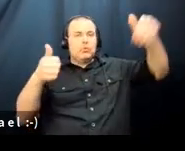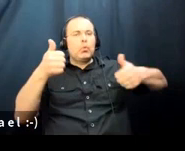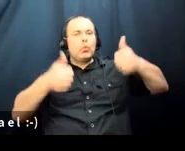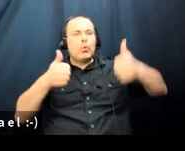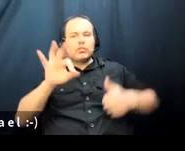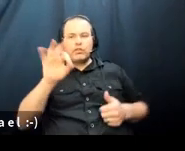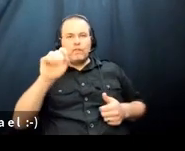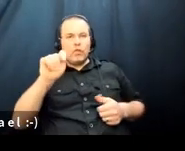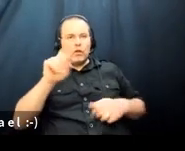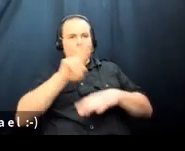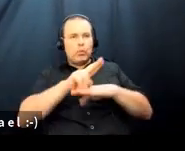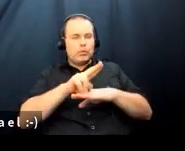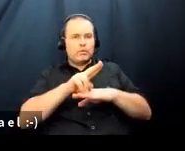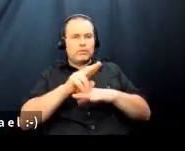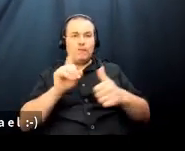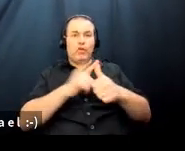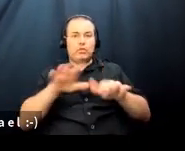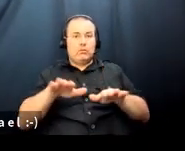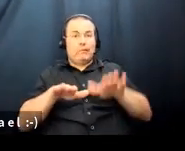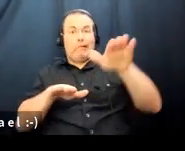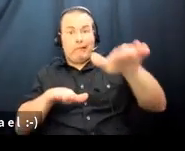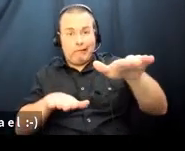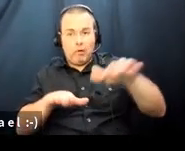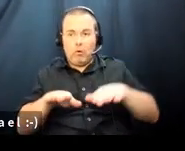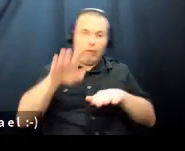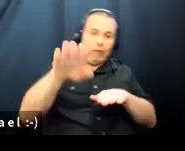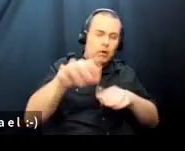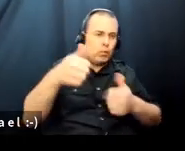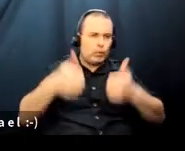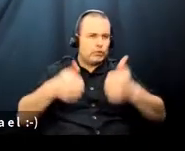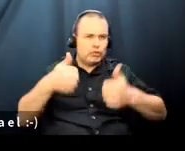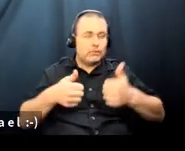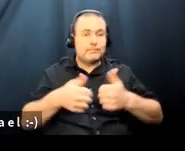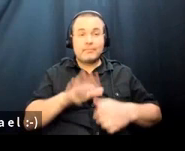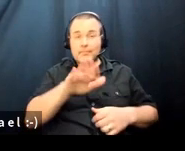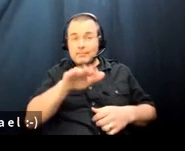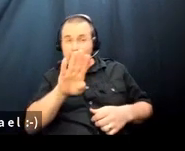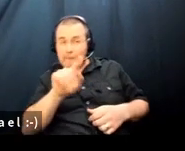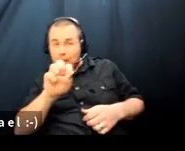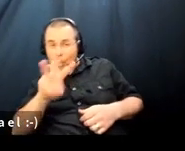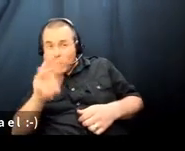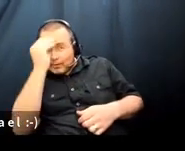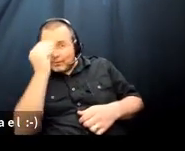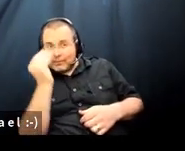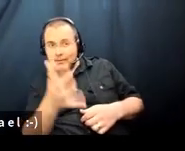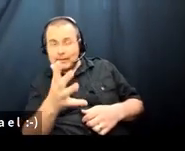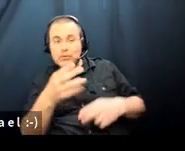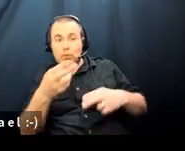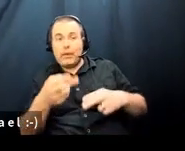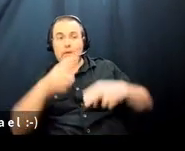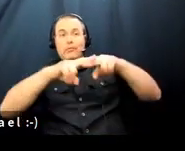first? By the way, one of the ways to increase your brain